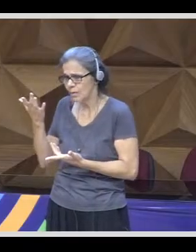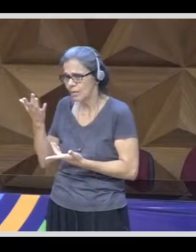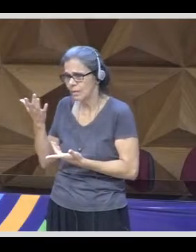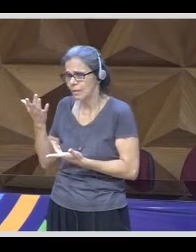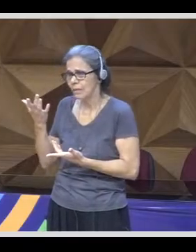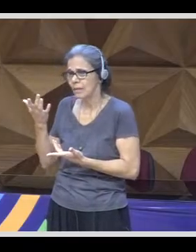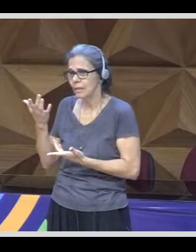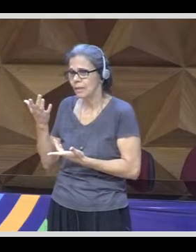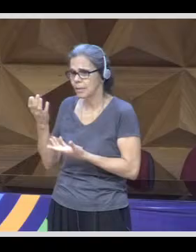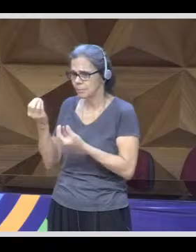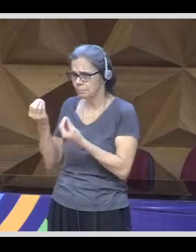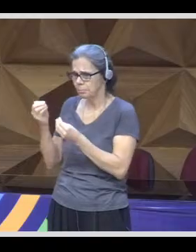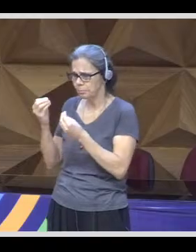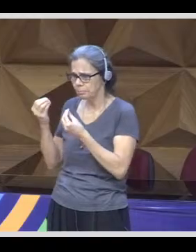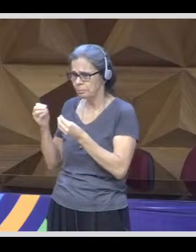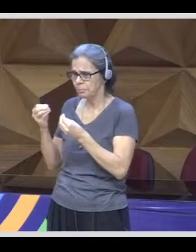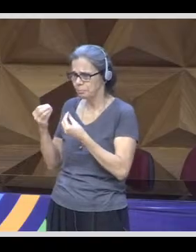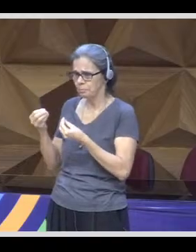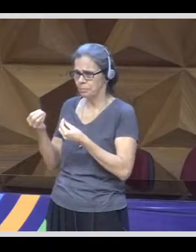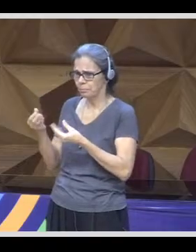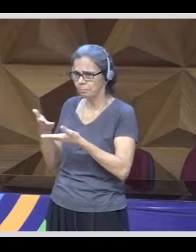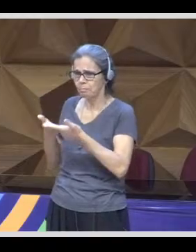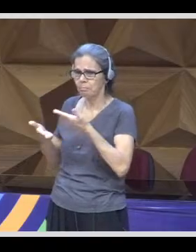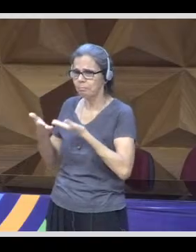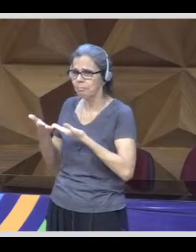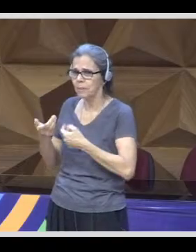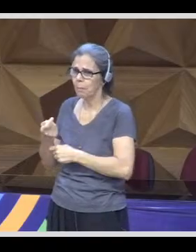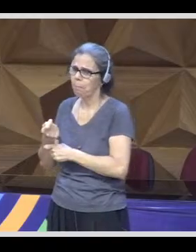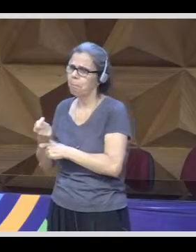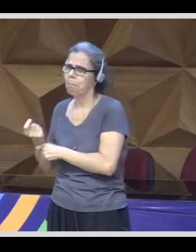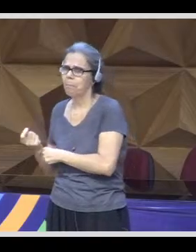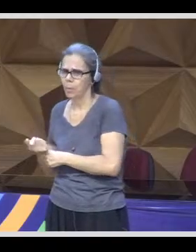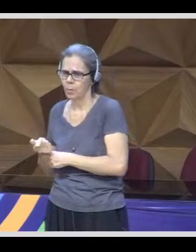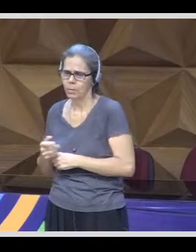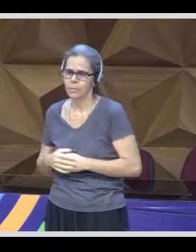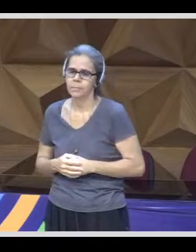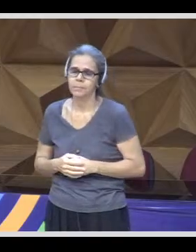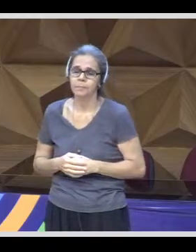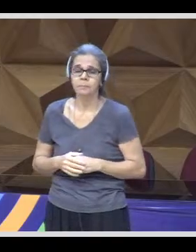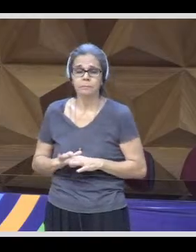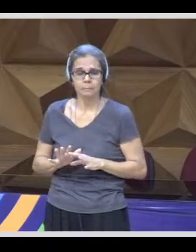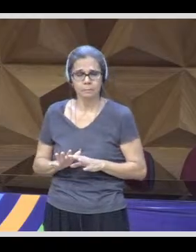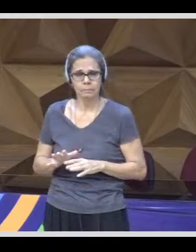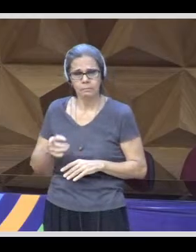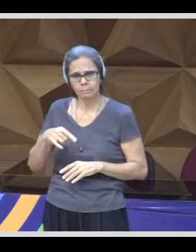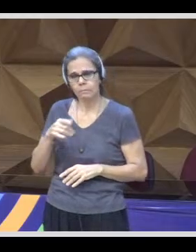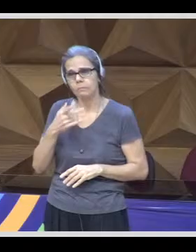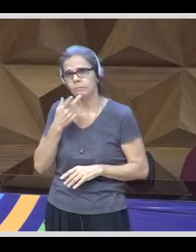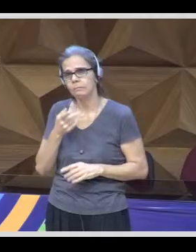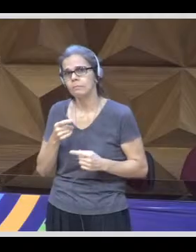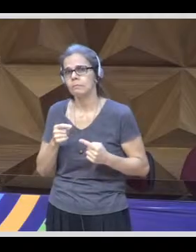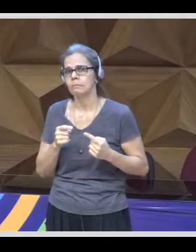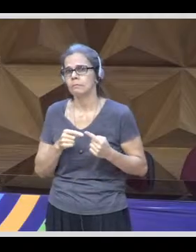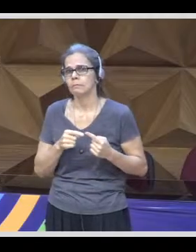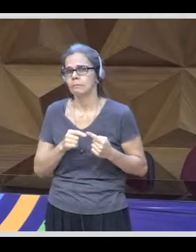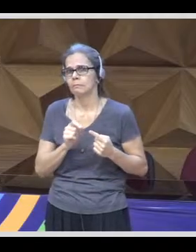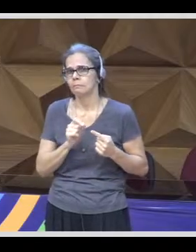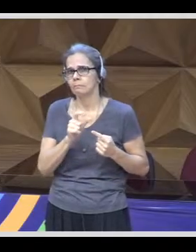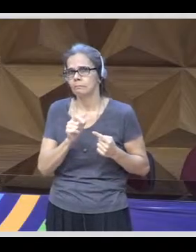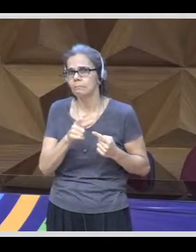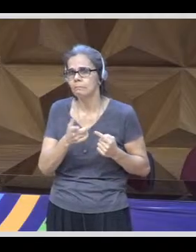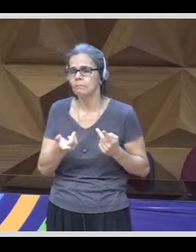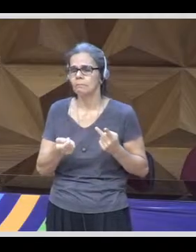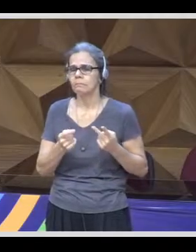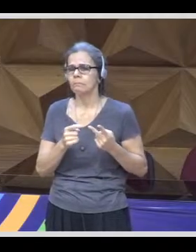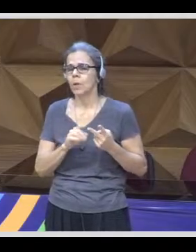direct influence. So what did we see here? We're talking about Telegram, groups in Telegram where I